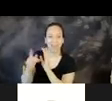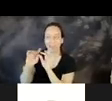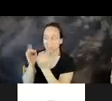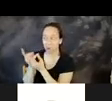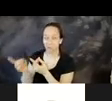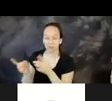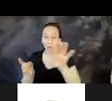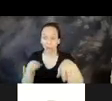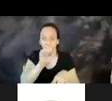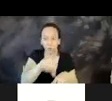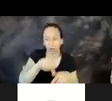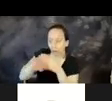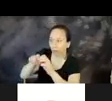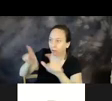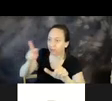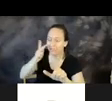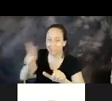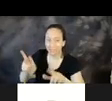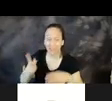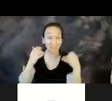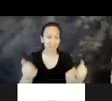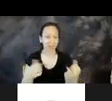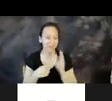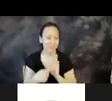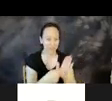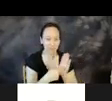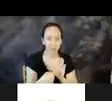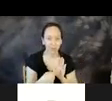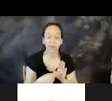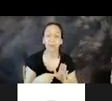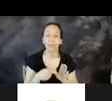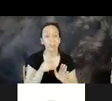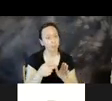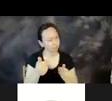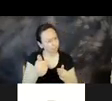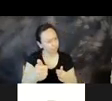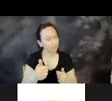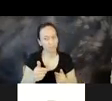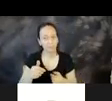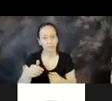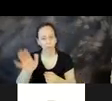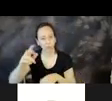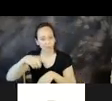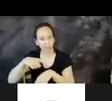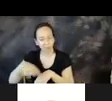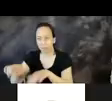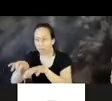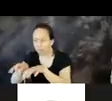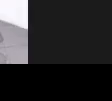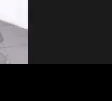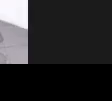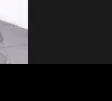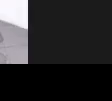you. So I'm going to provide a quick demo for you here, but I encourage you all to check these out further in your own time.